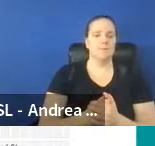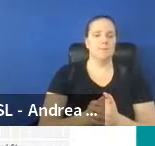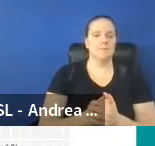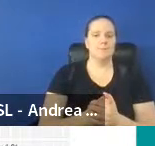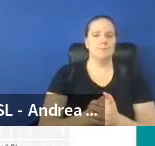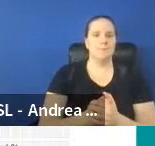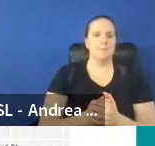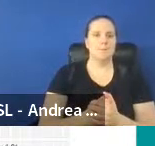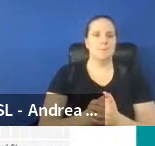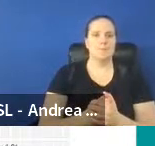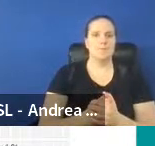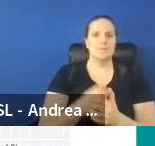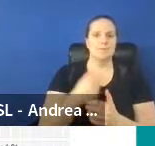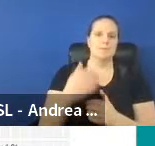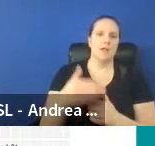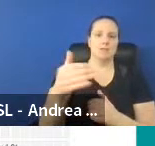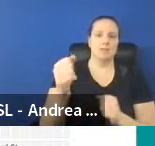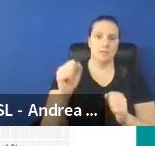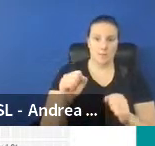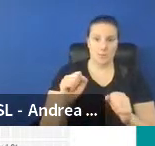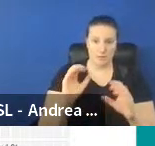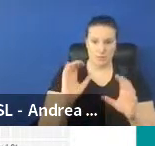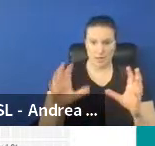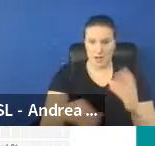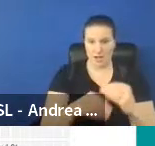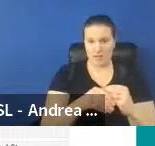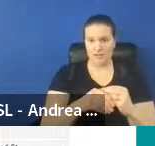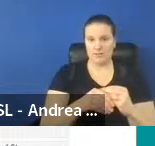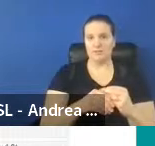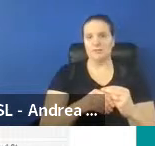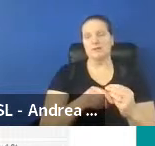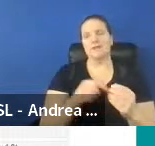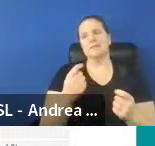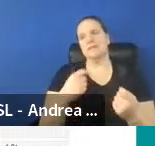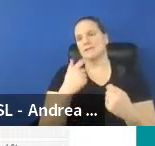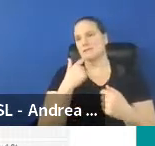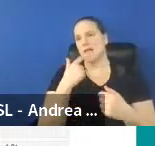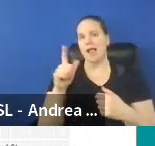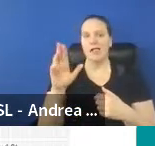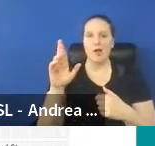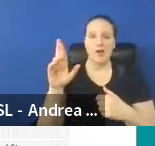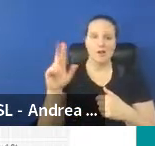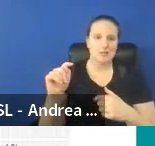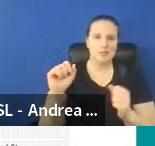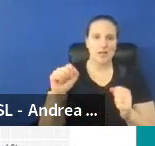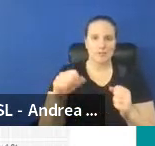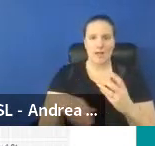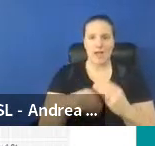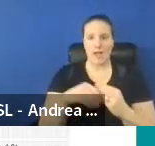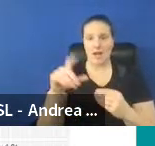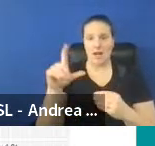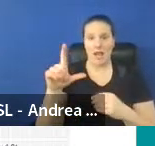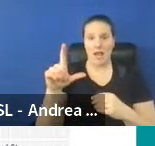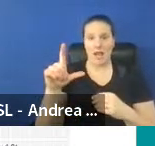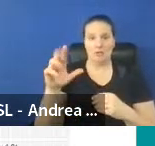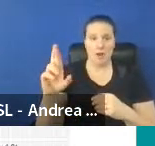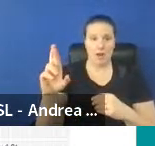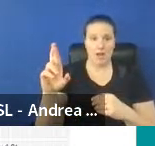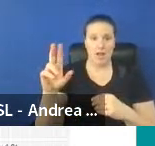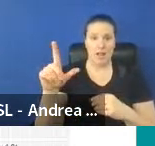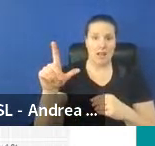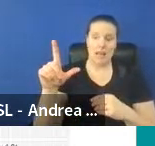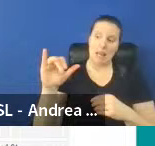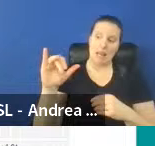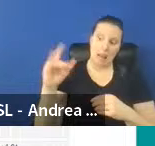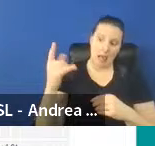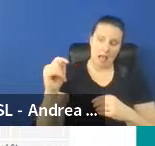so occasionally can we throw in, instead of saying LRT, can we throw in light rail so that we're all